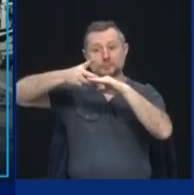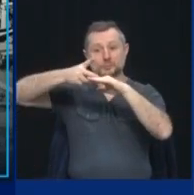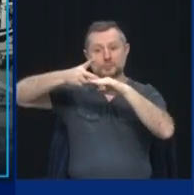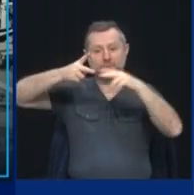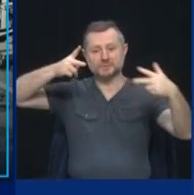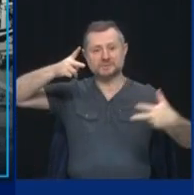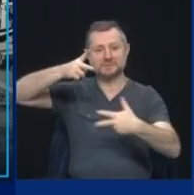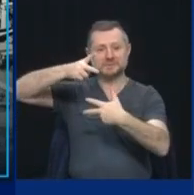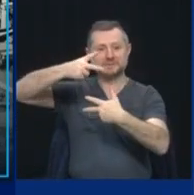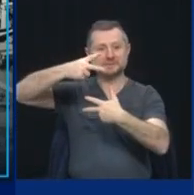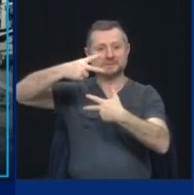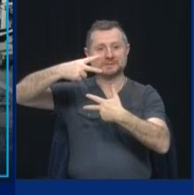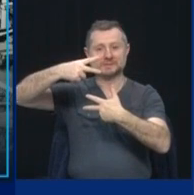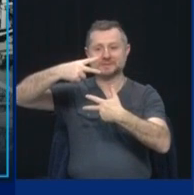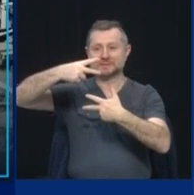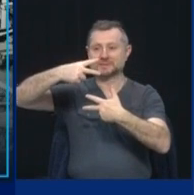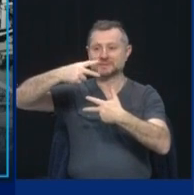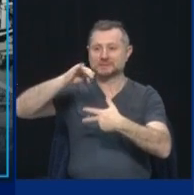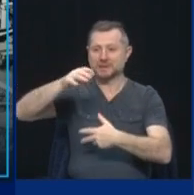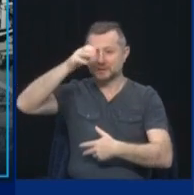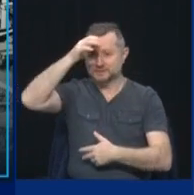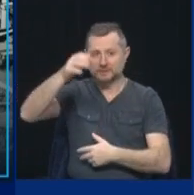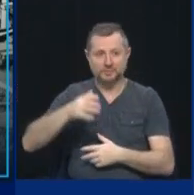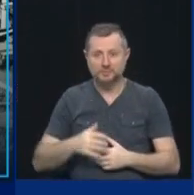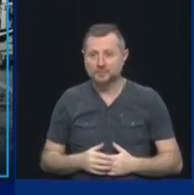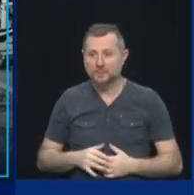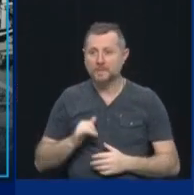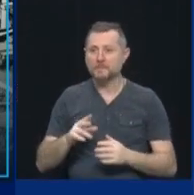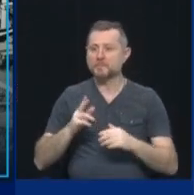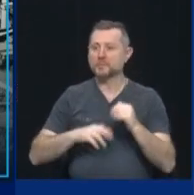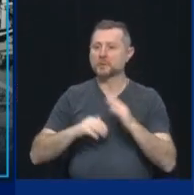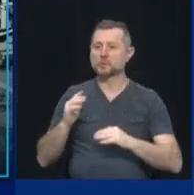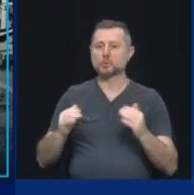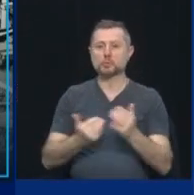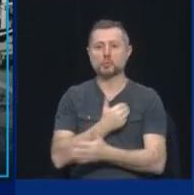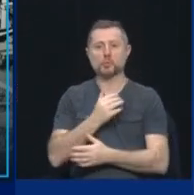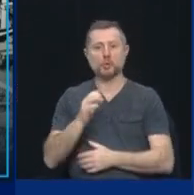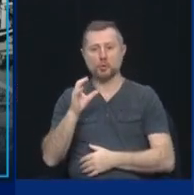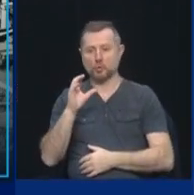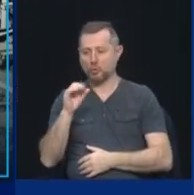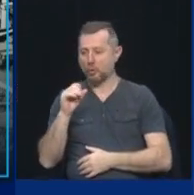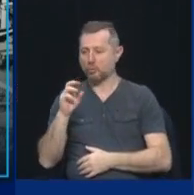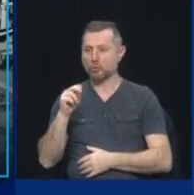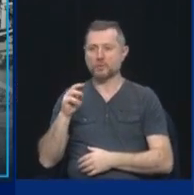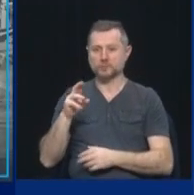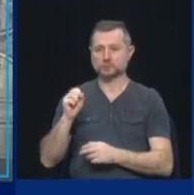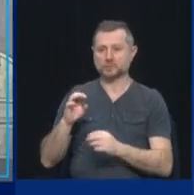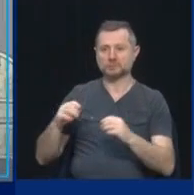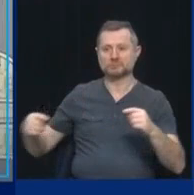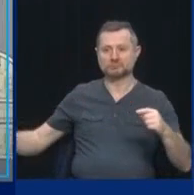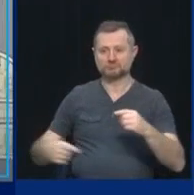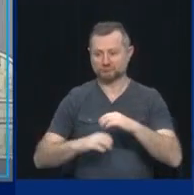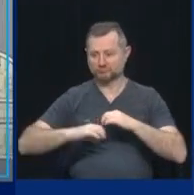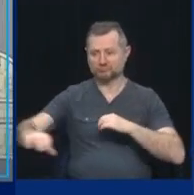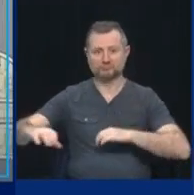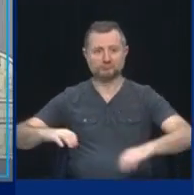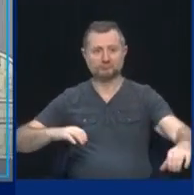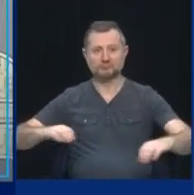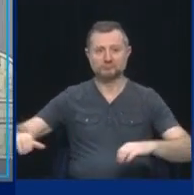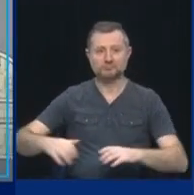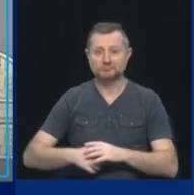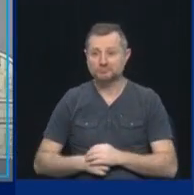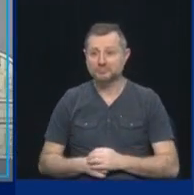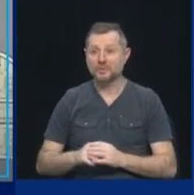That's the concept. We're going to build new concourses beneath the existing Grand